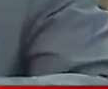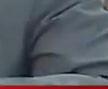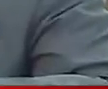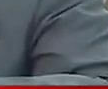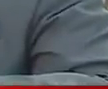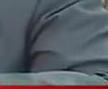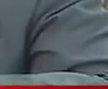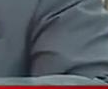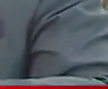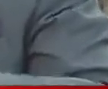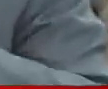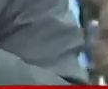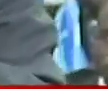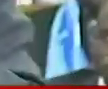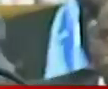Munanisikiliza jameni?